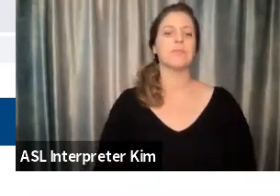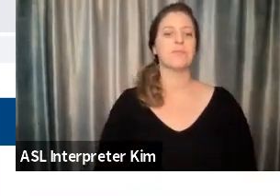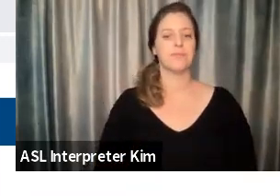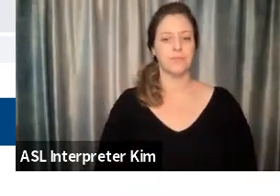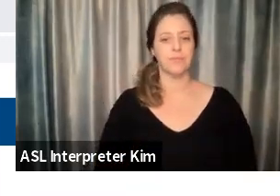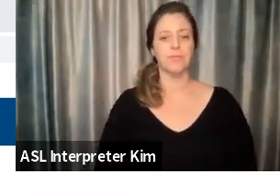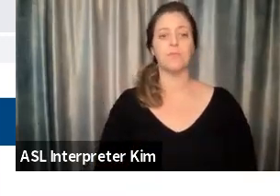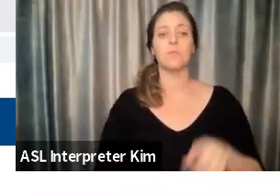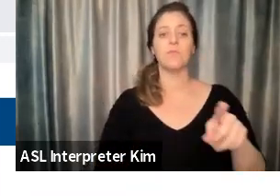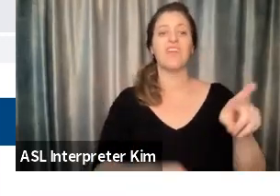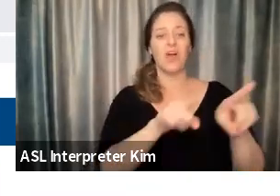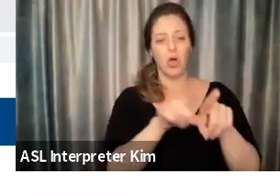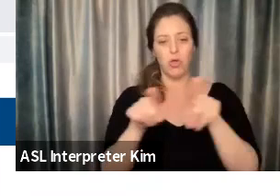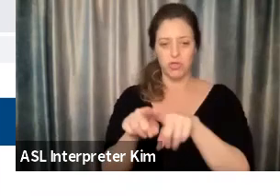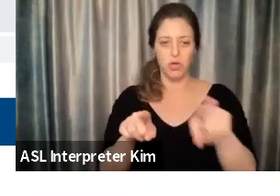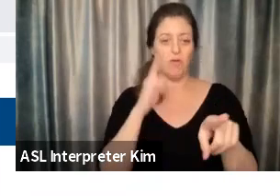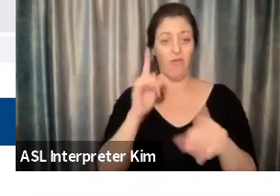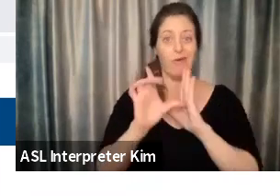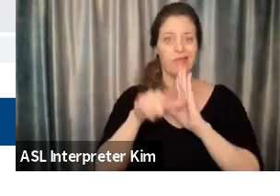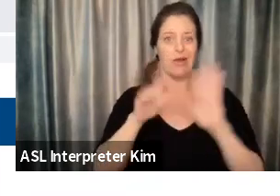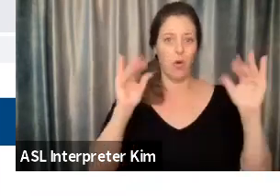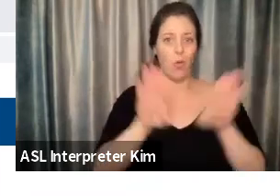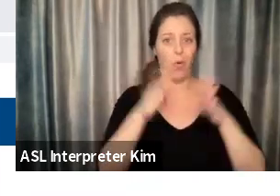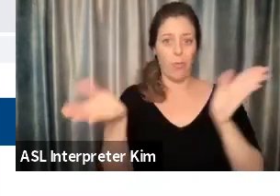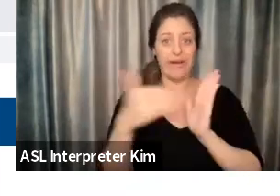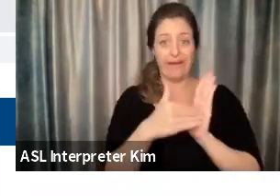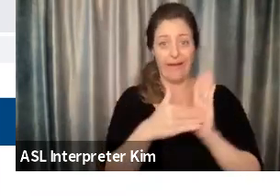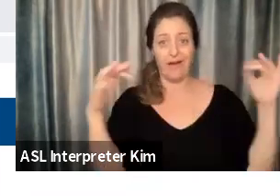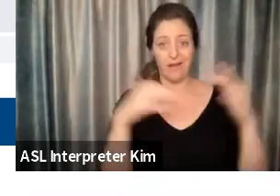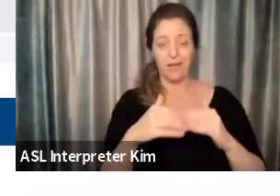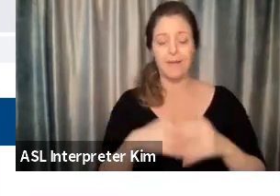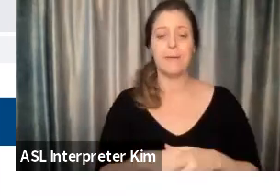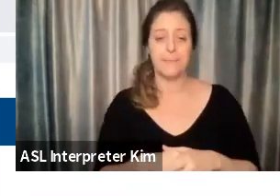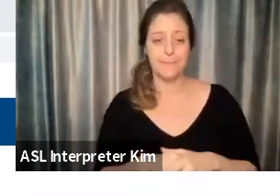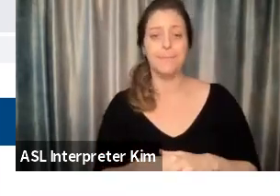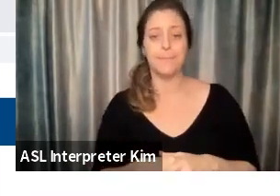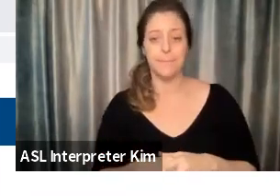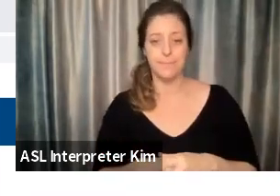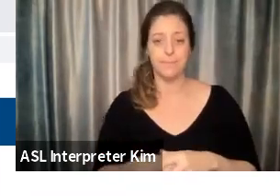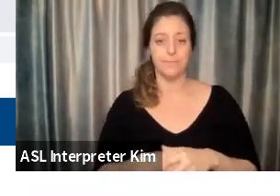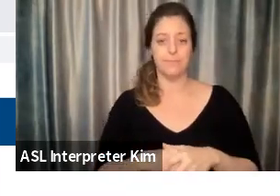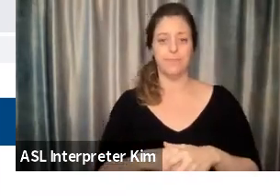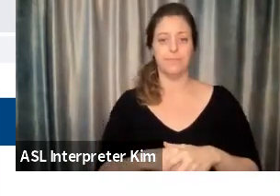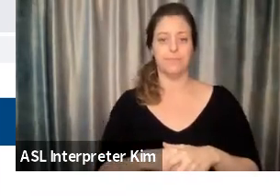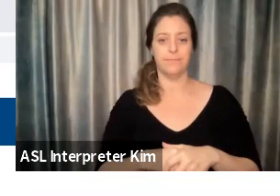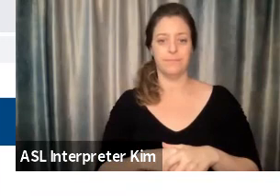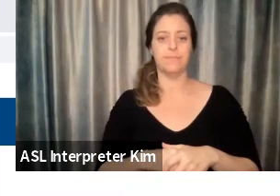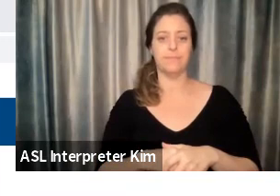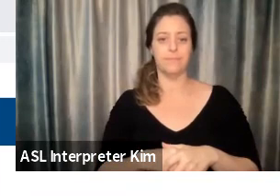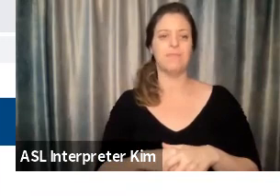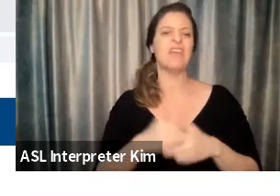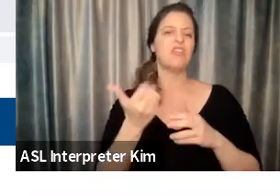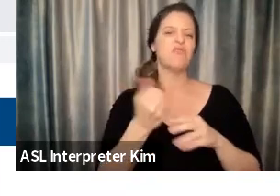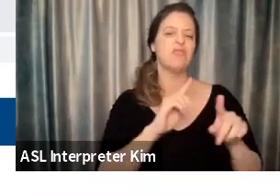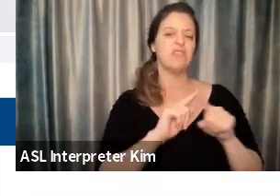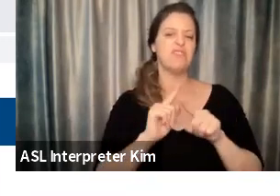to reopening, as far as when it comes to opening schools for this current school year. And so there's a couple ways you could go about it.